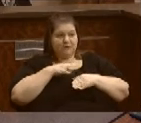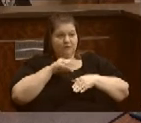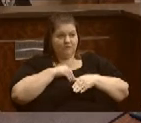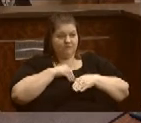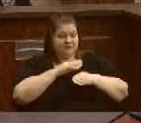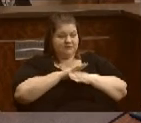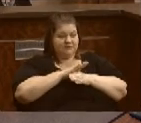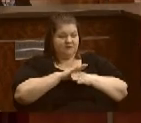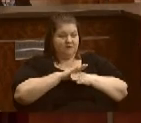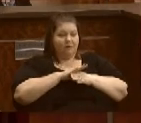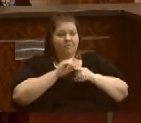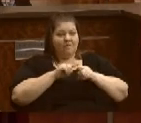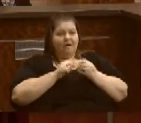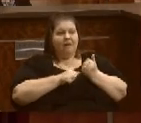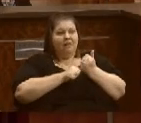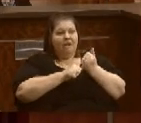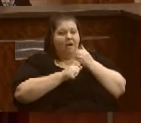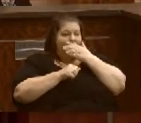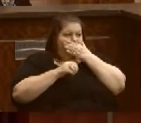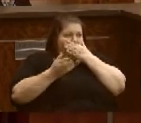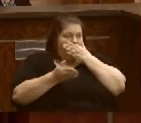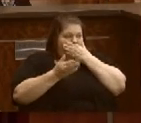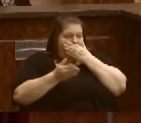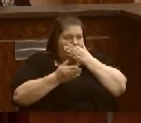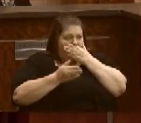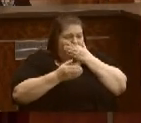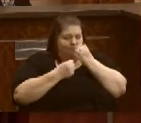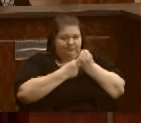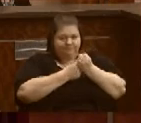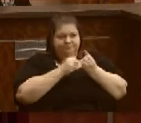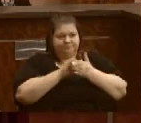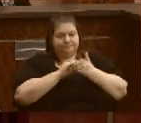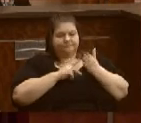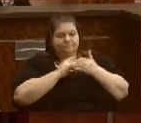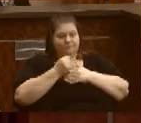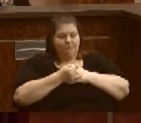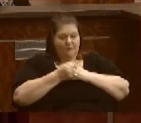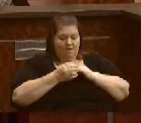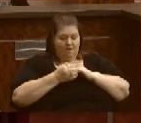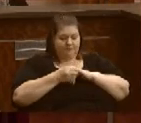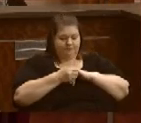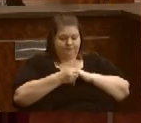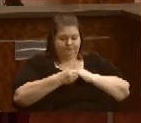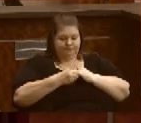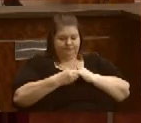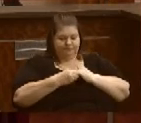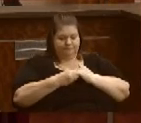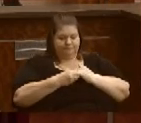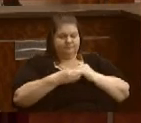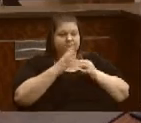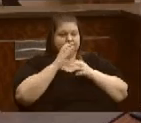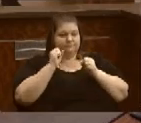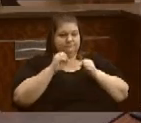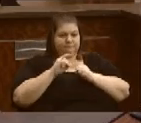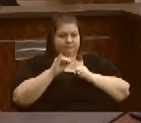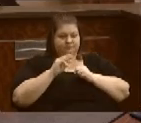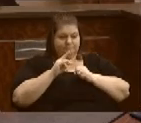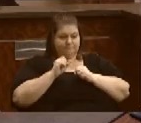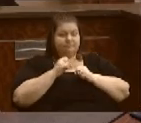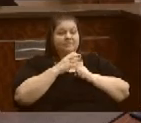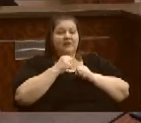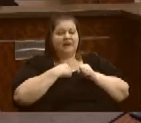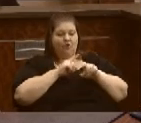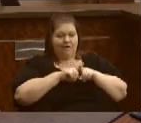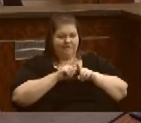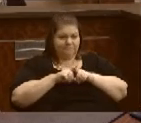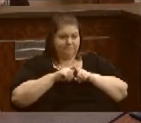businesses to assist in supporting this project. And I vote yes. President Ricks. And I would also like